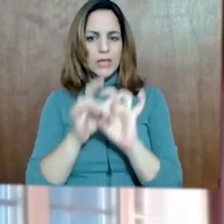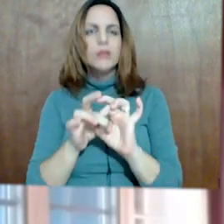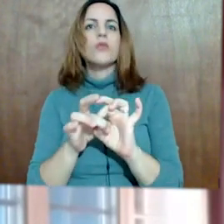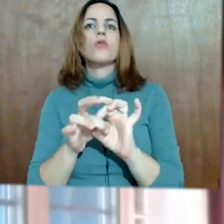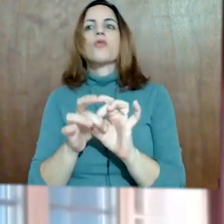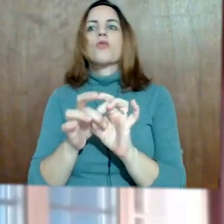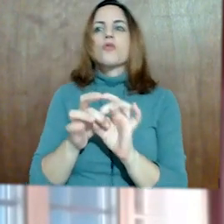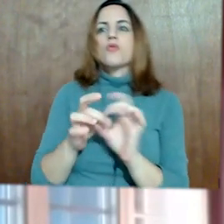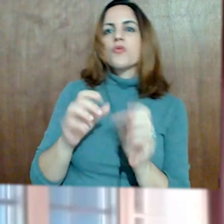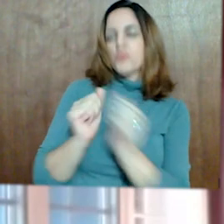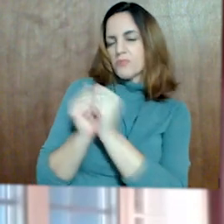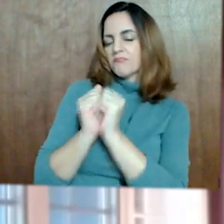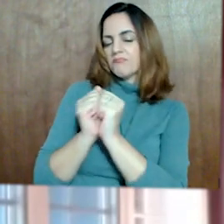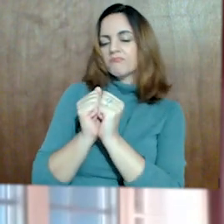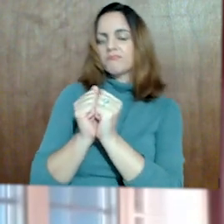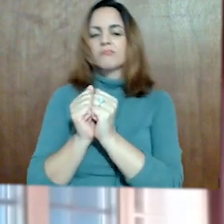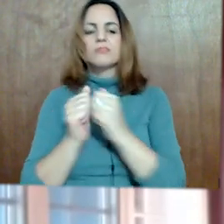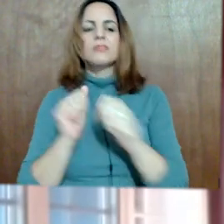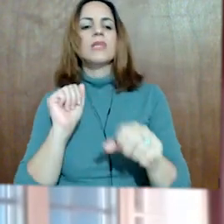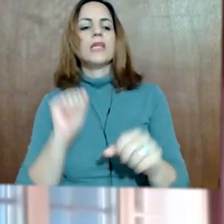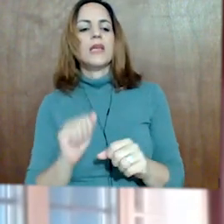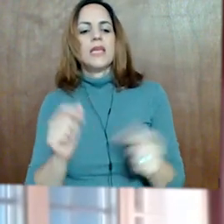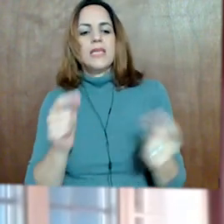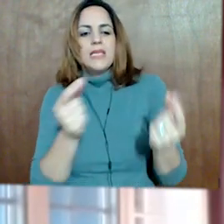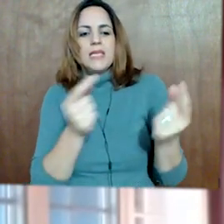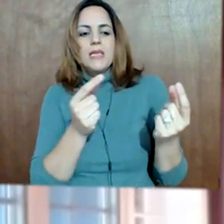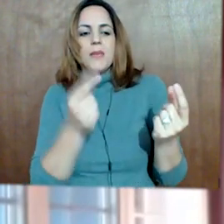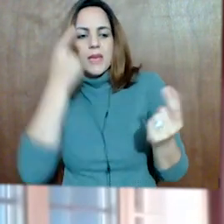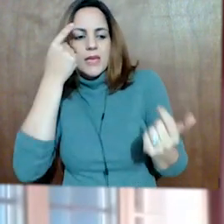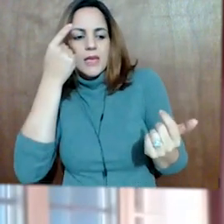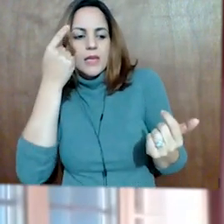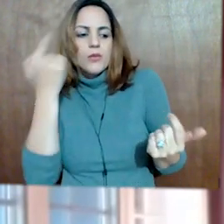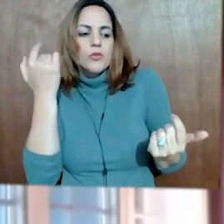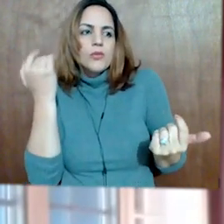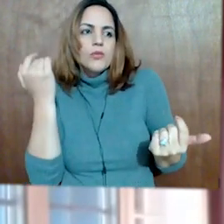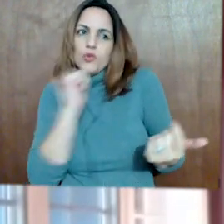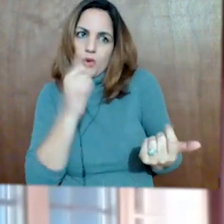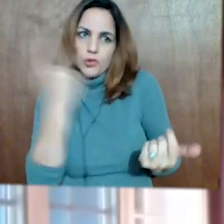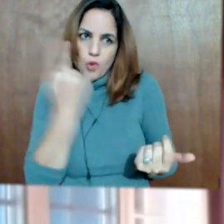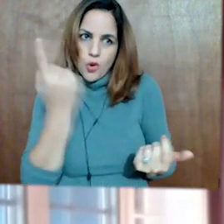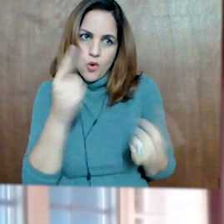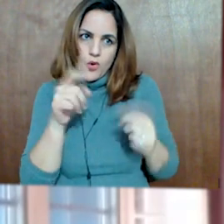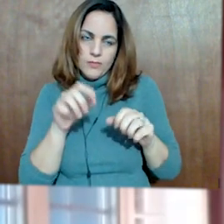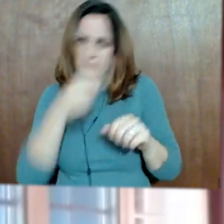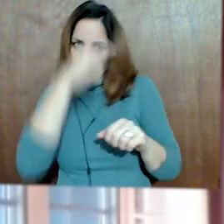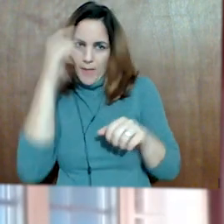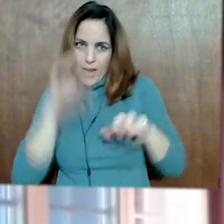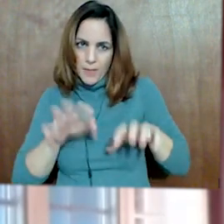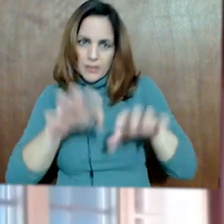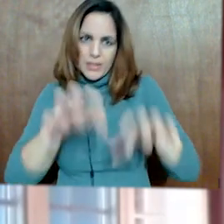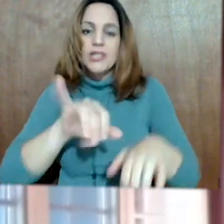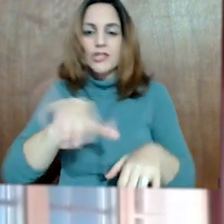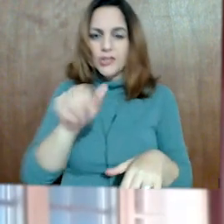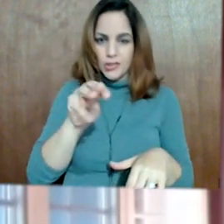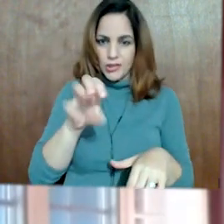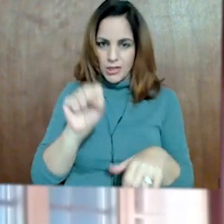worked together. And it wasn't just the Panthers. I mean, I think, and I'm sure James Early can talk about this, there were other organizations that saw the